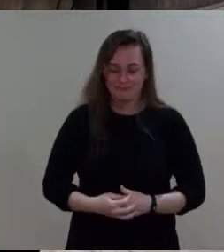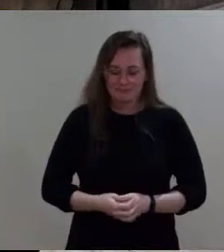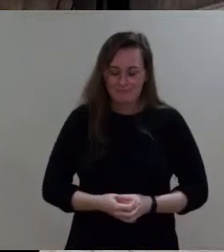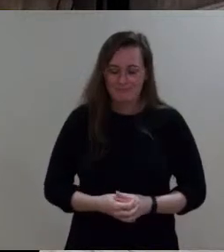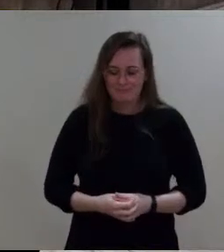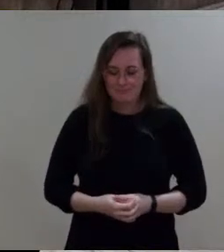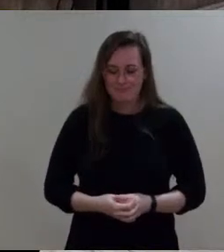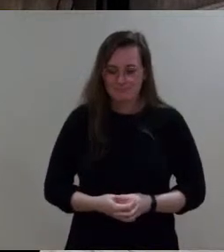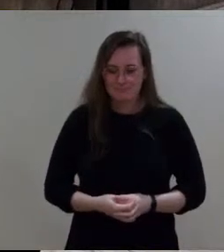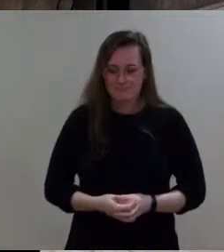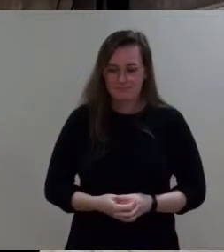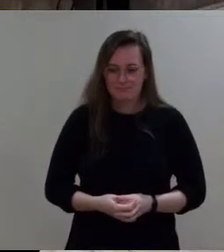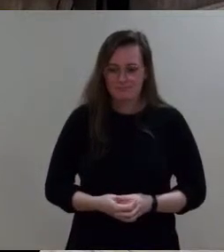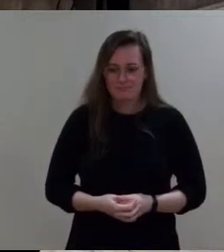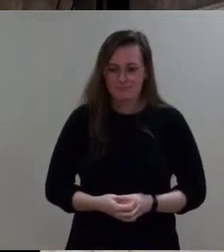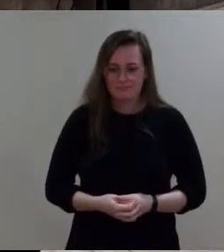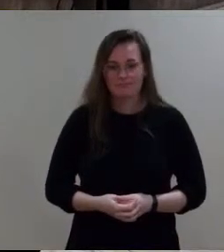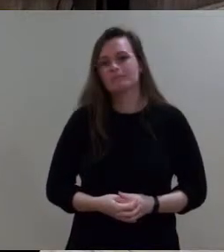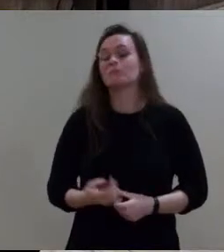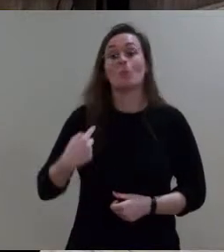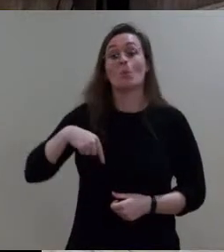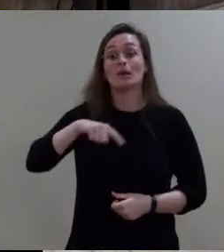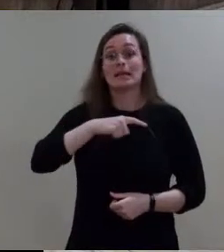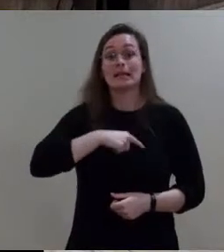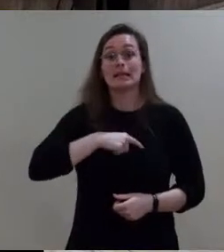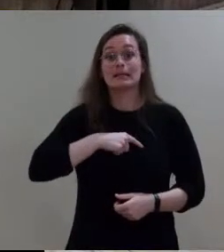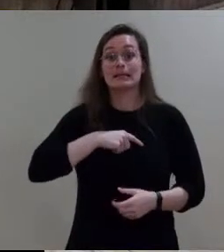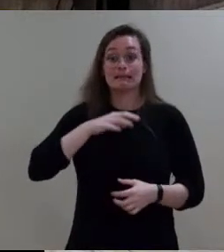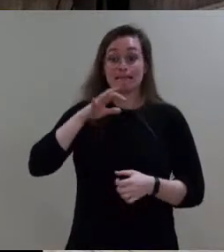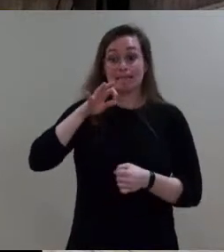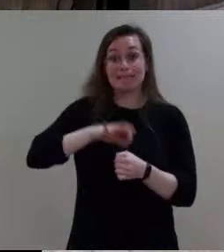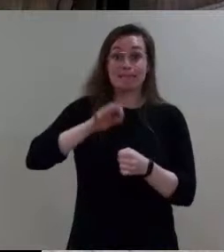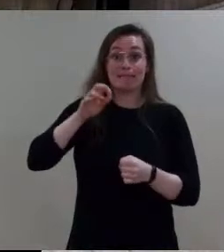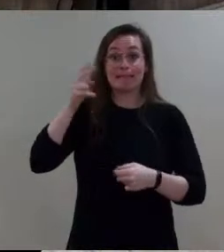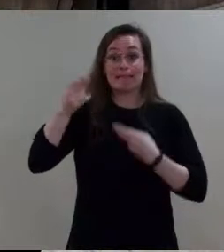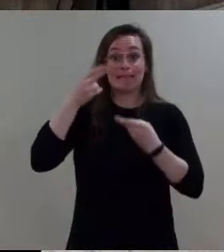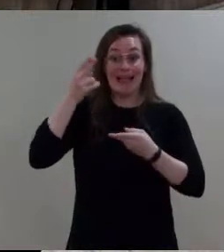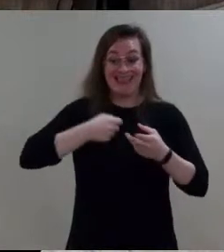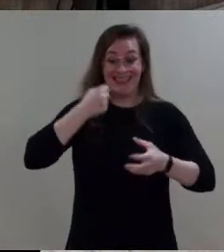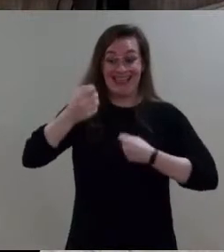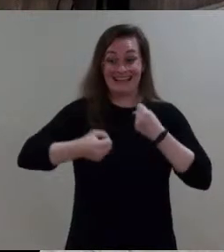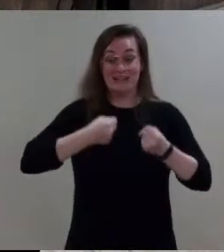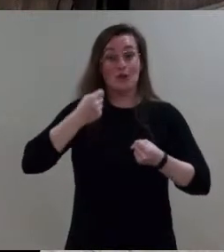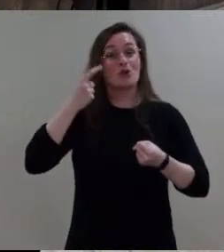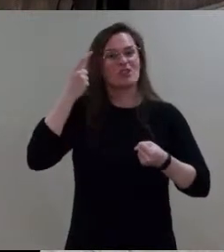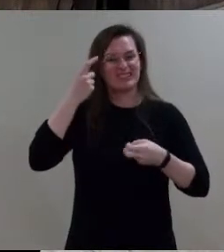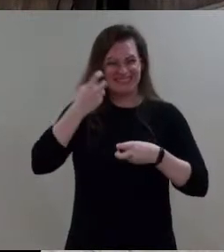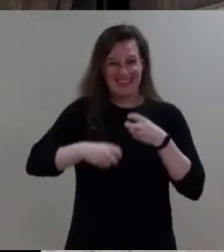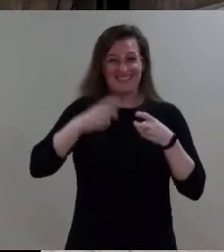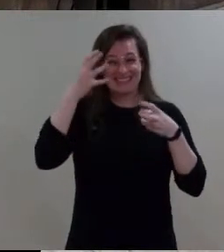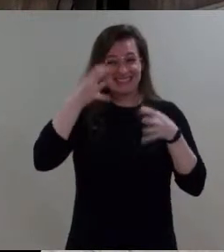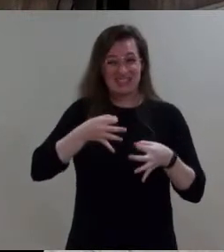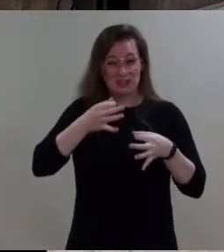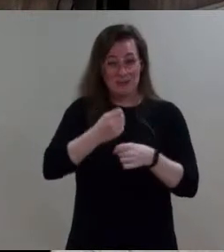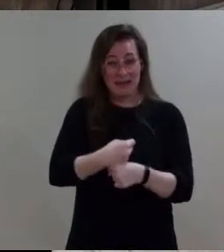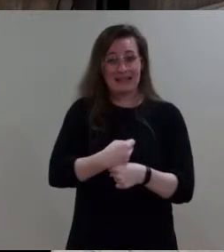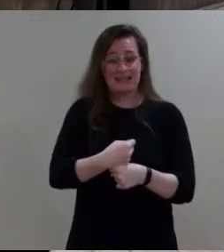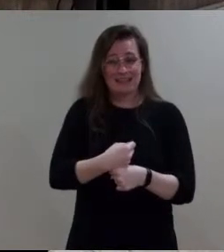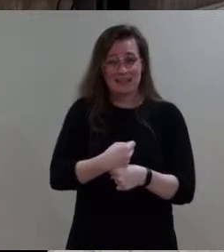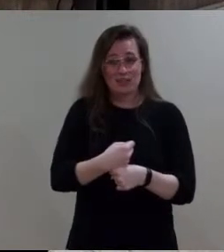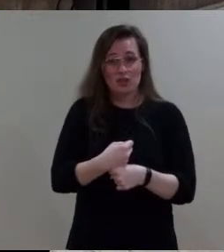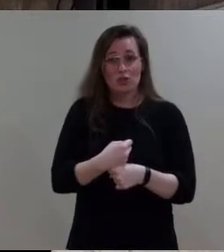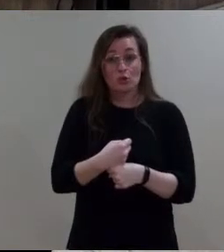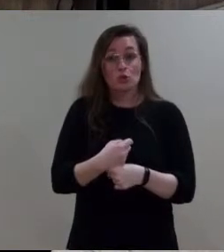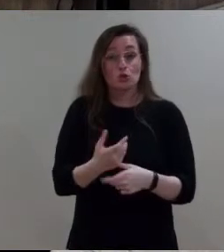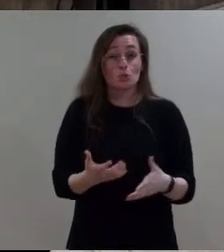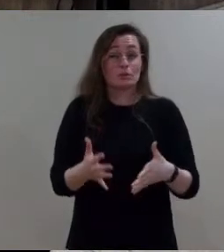we are elected, obviously, to make tough fiscally prudent decisions. And these decisions should always be in the best interest